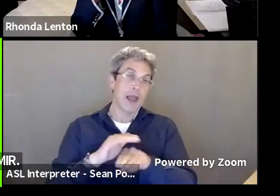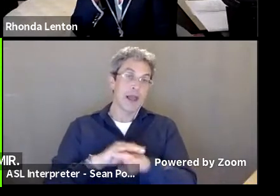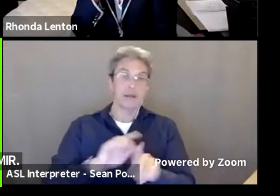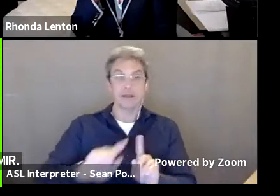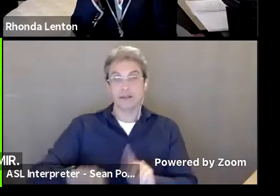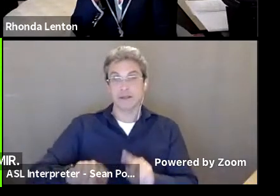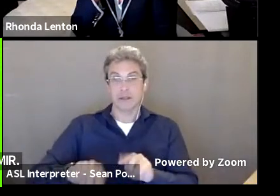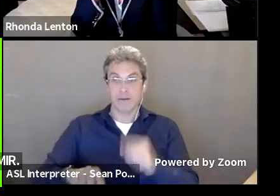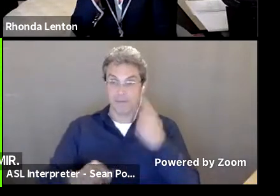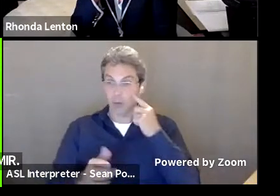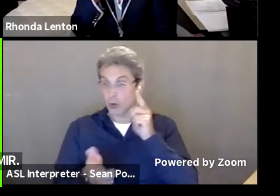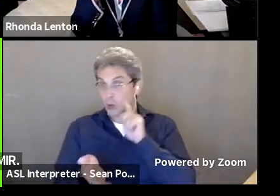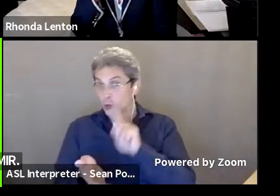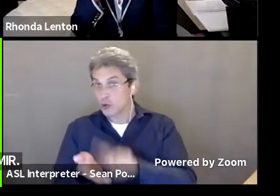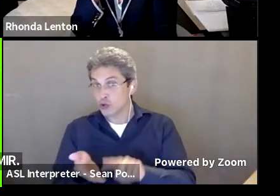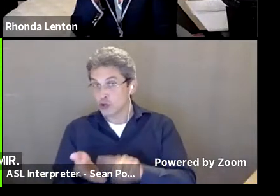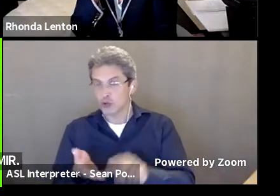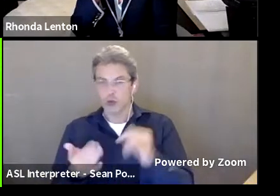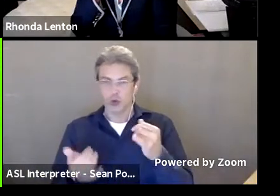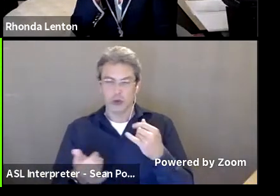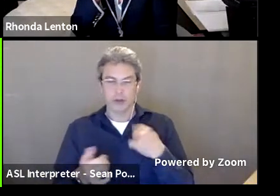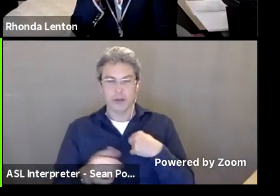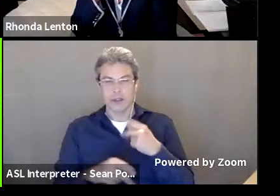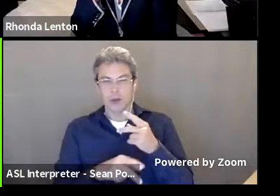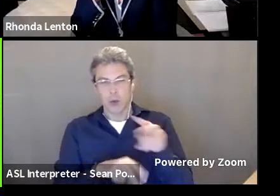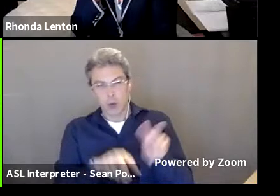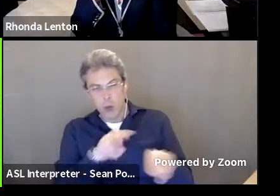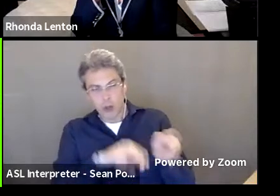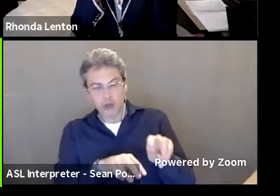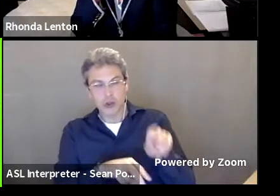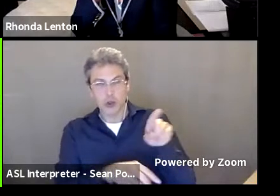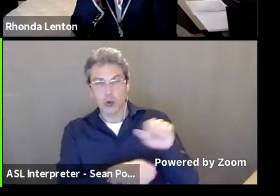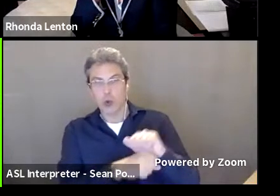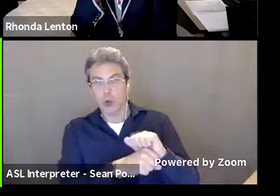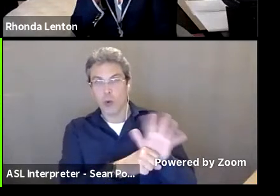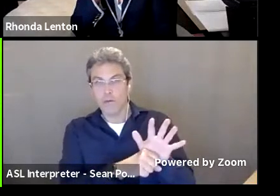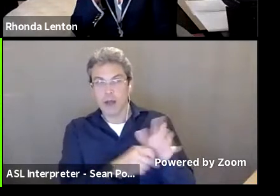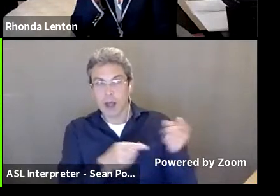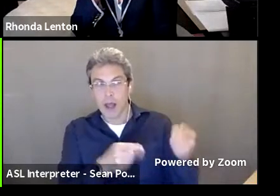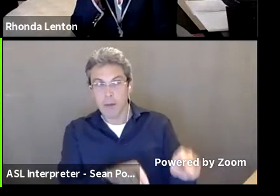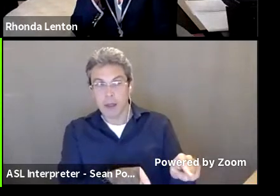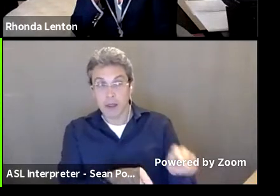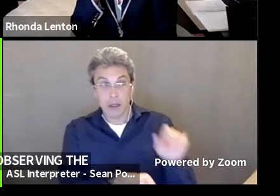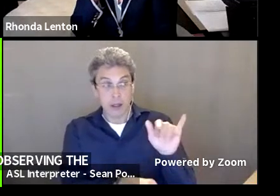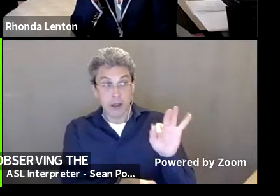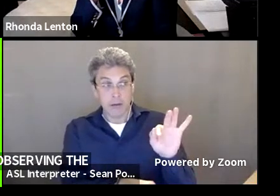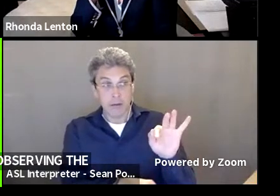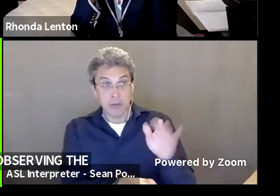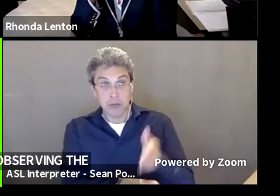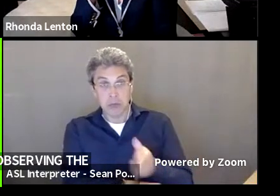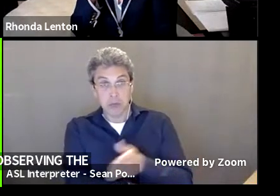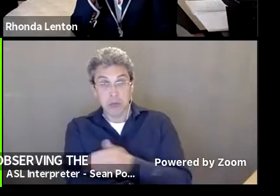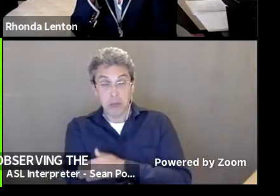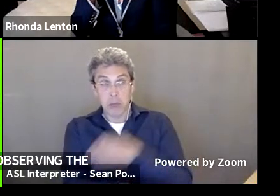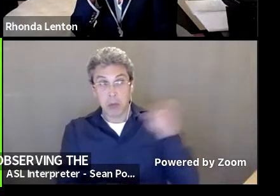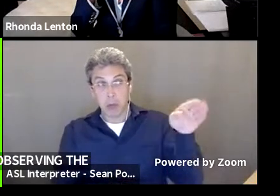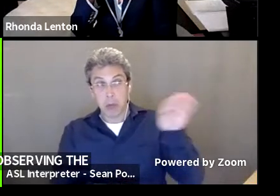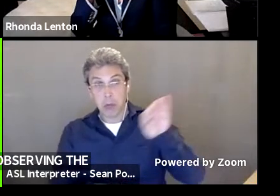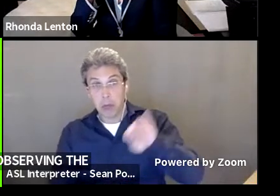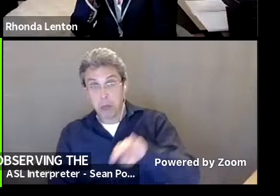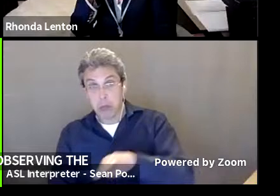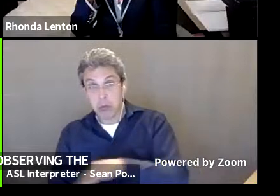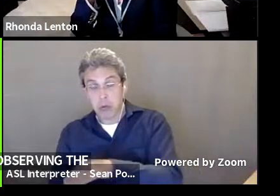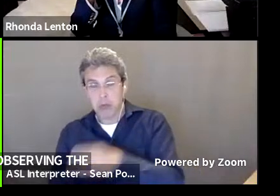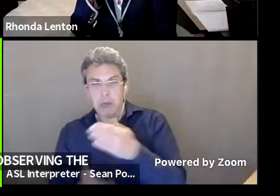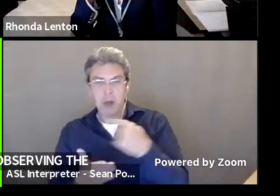we are carefully observing the COVID-19 situation. If conditions improve, we may initiate phase 3 of ramping up research